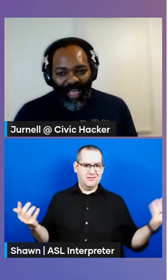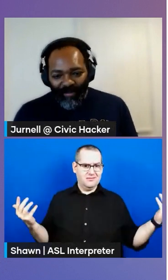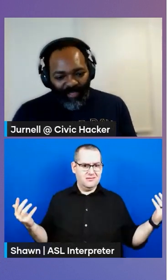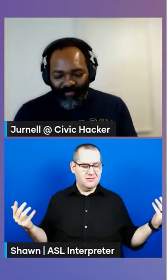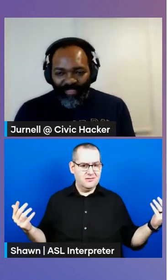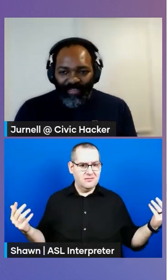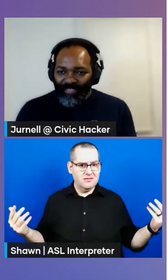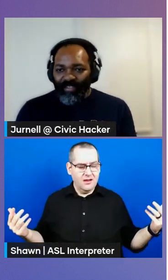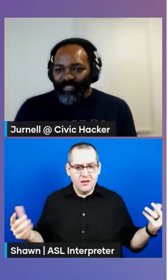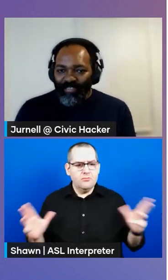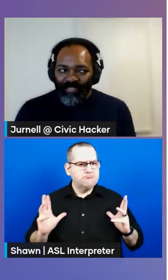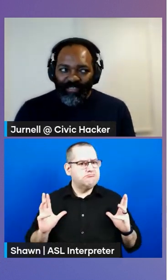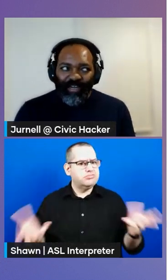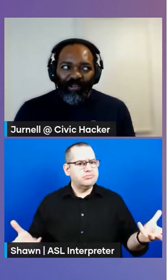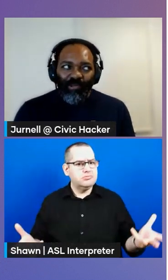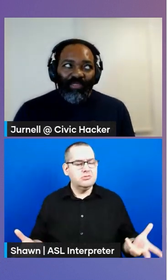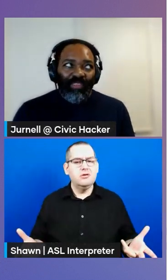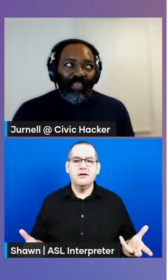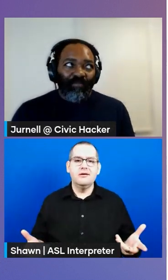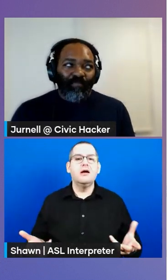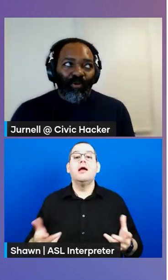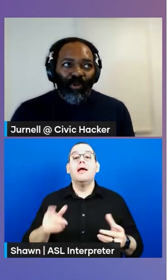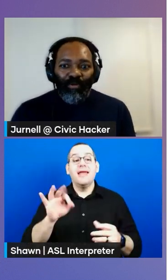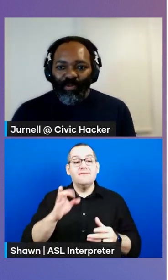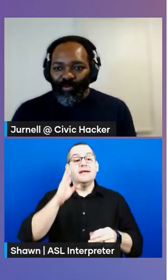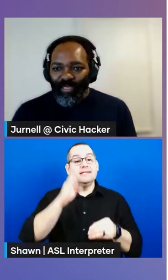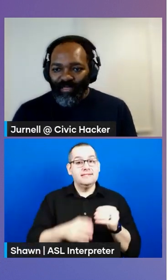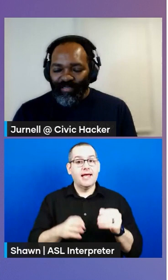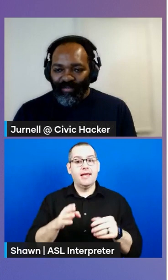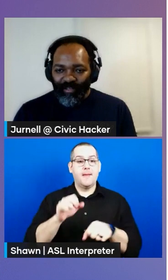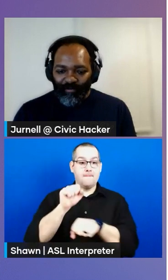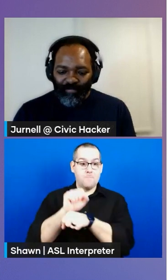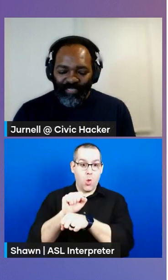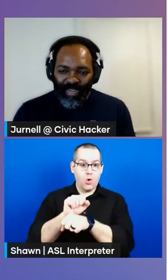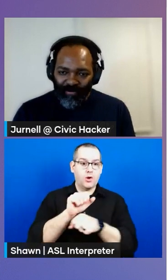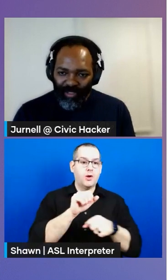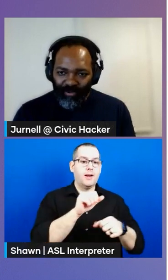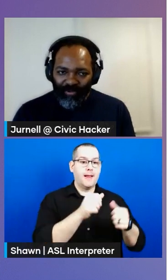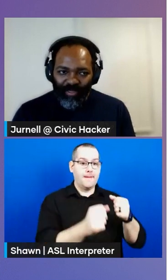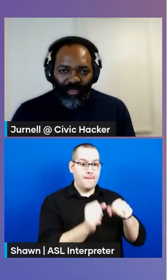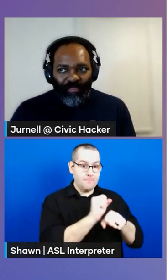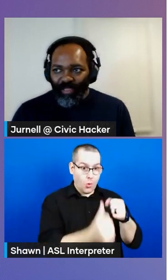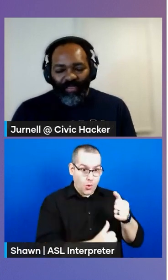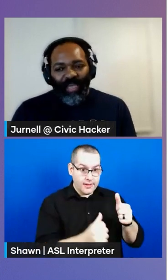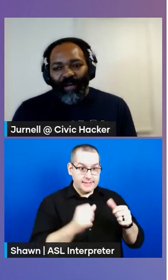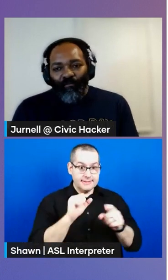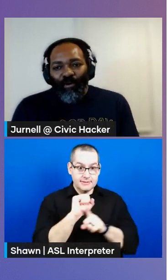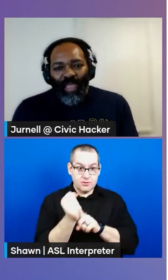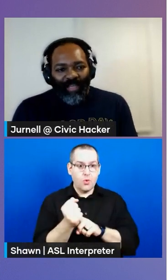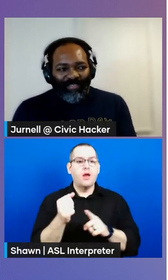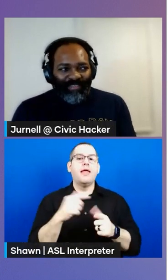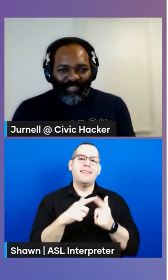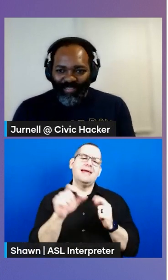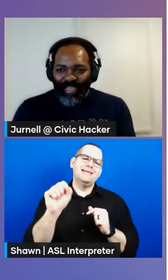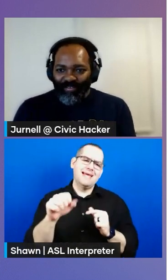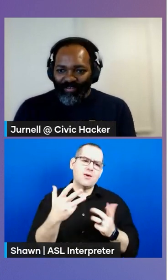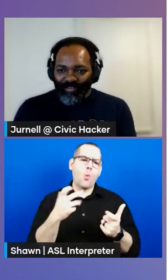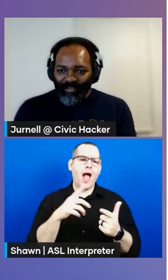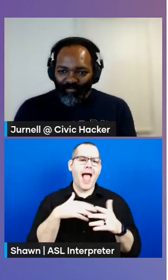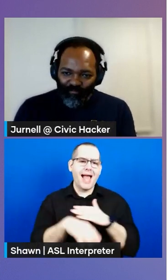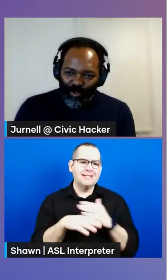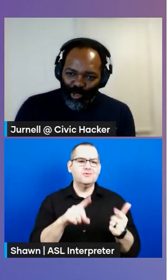But given that it's done in the employer-employees scenario, then yeah, I want access to